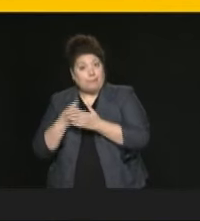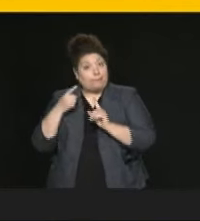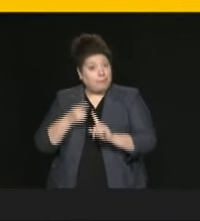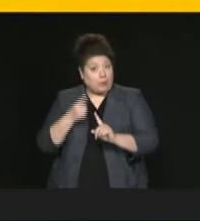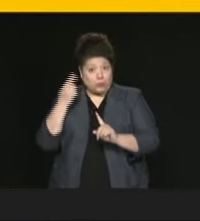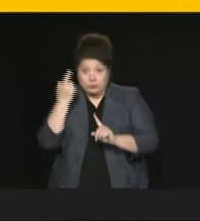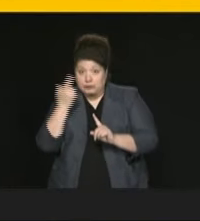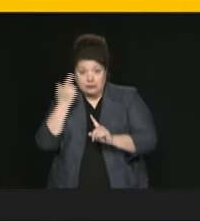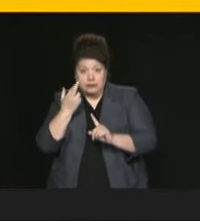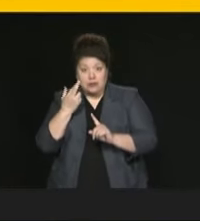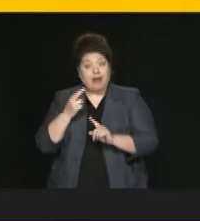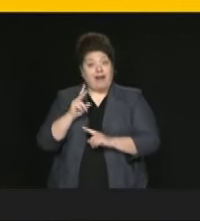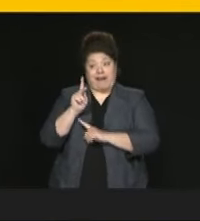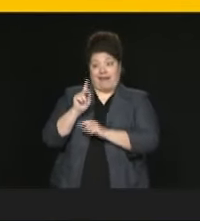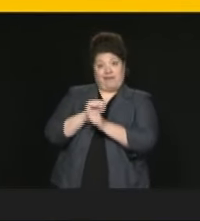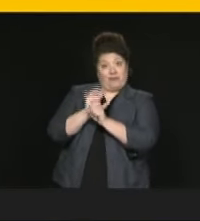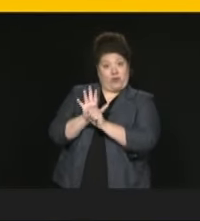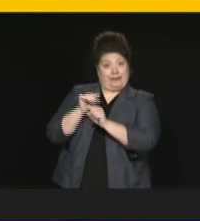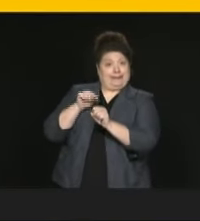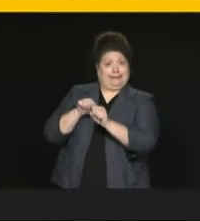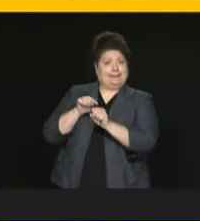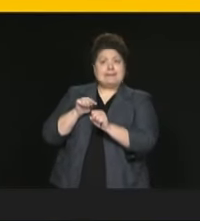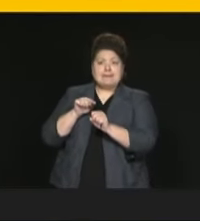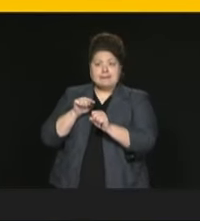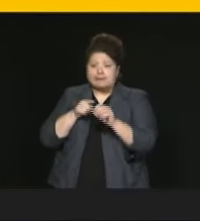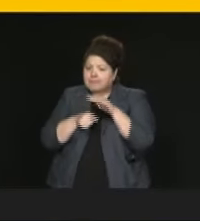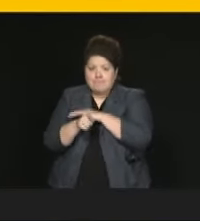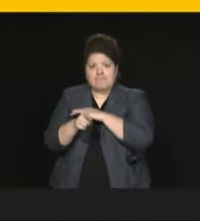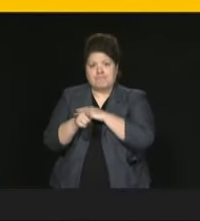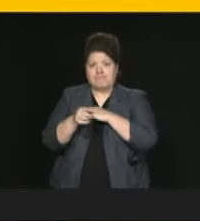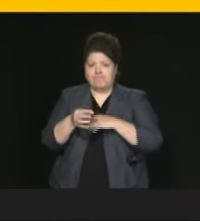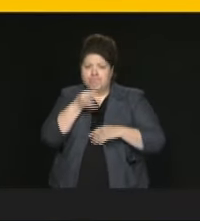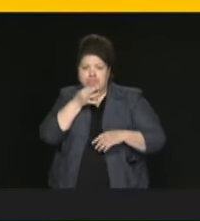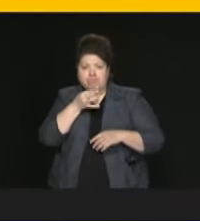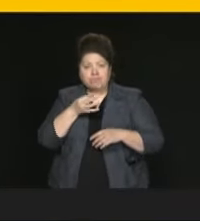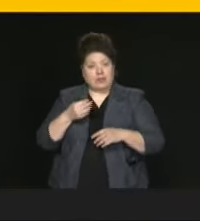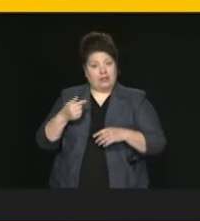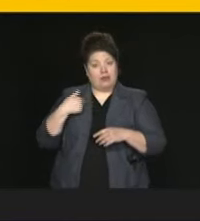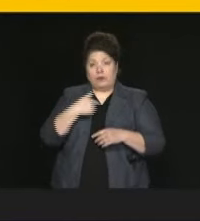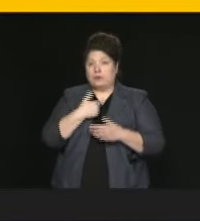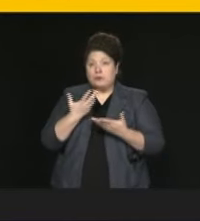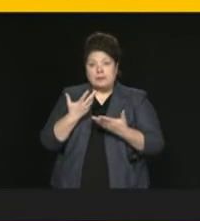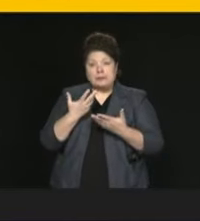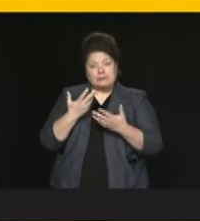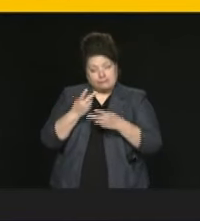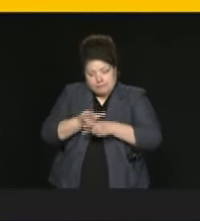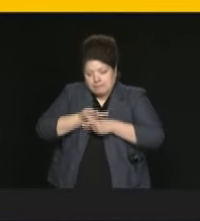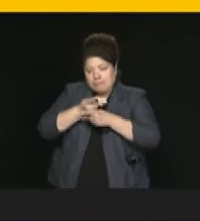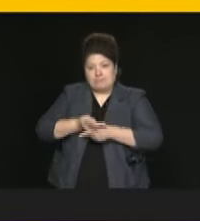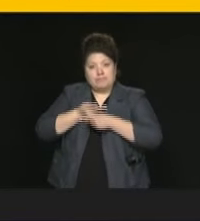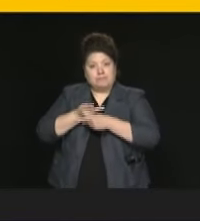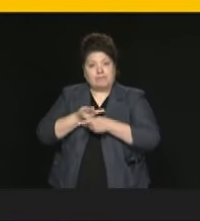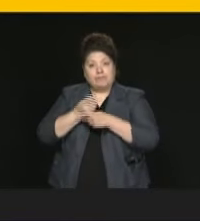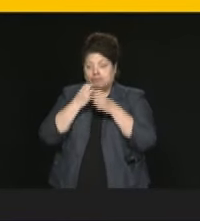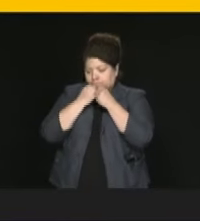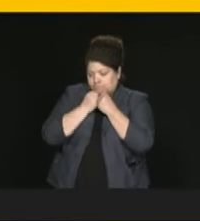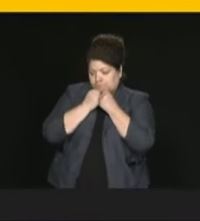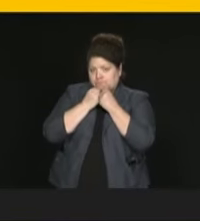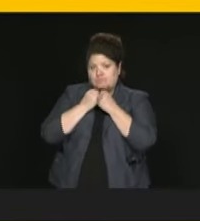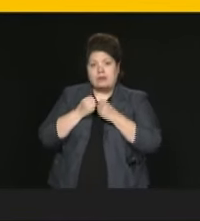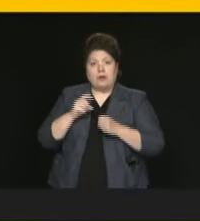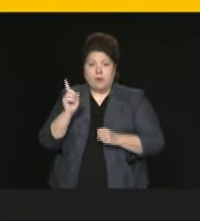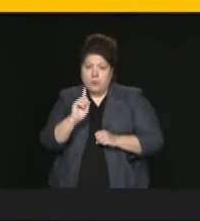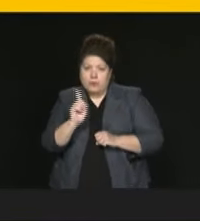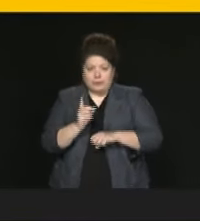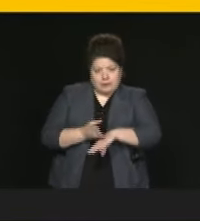advantage. If we are willing to give what it takes to address these weaknesses in long-term care